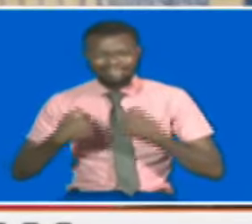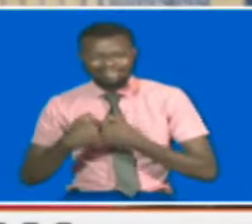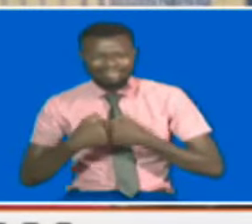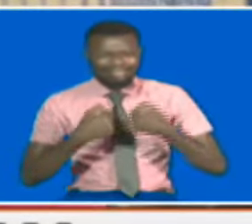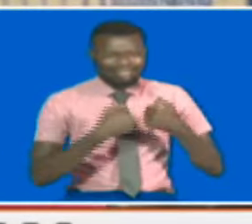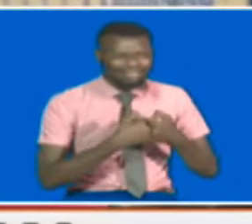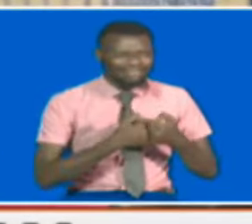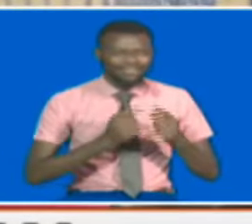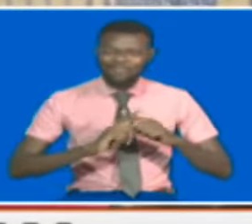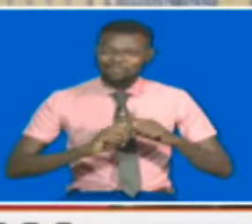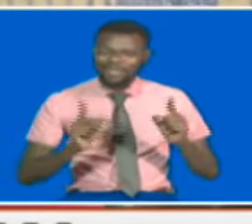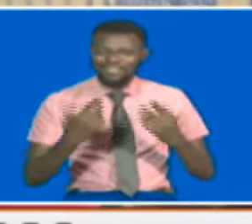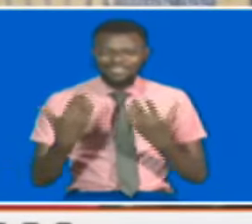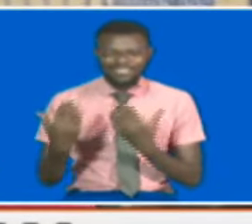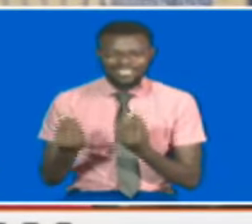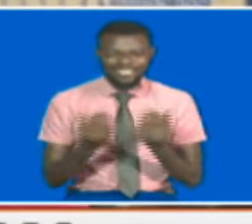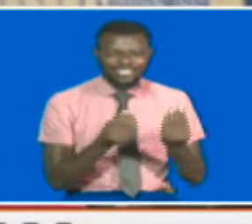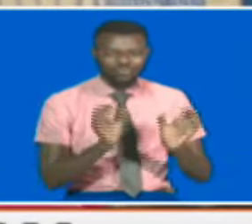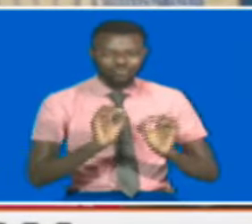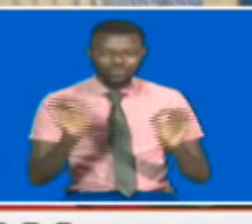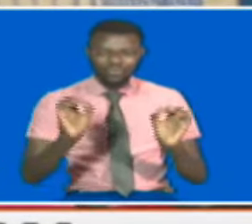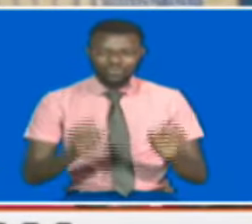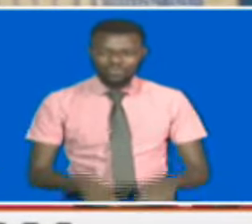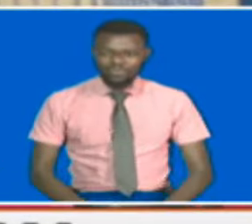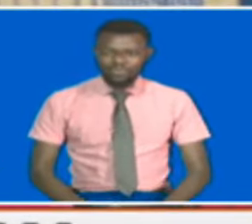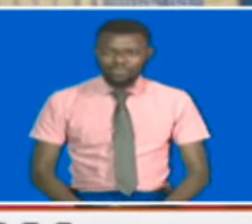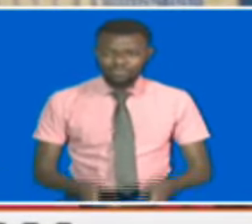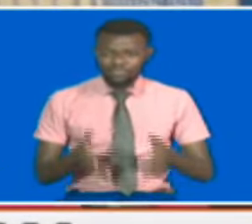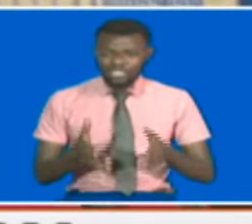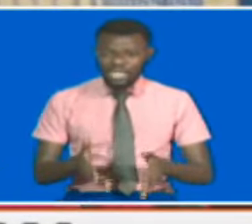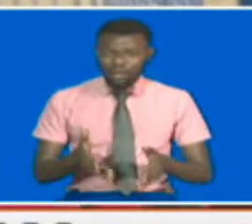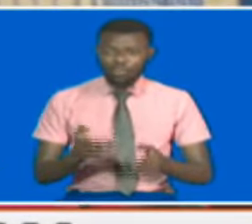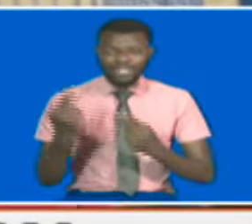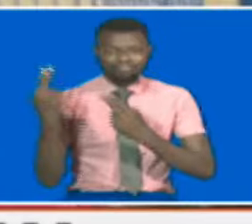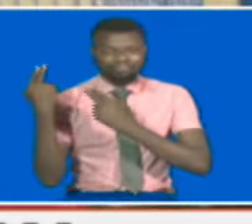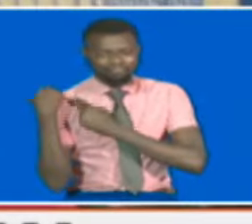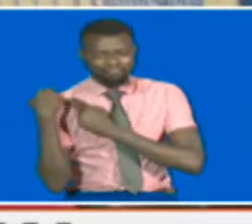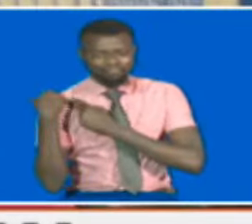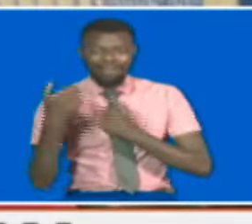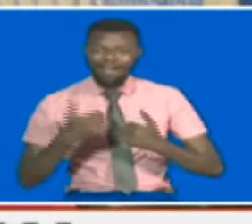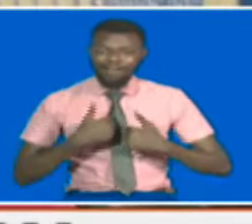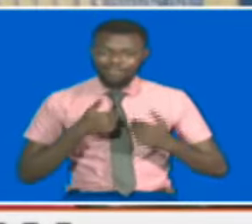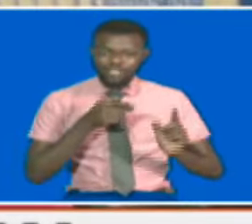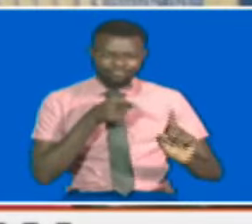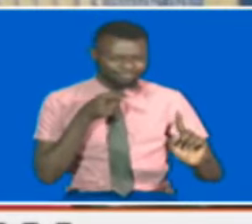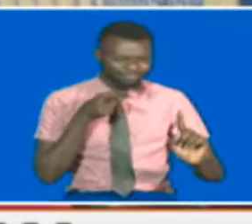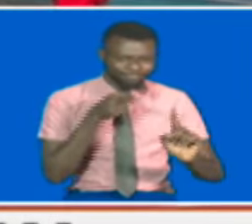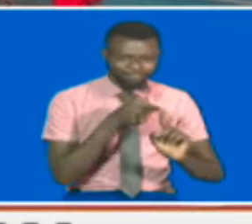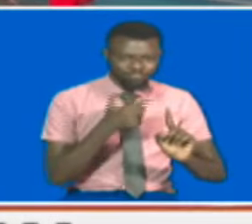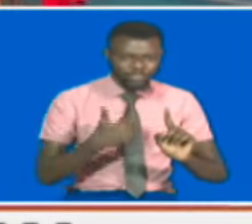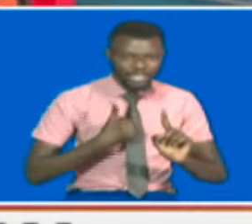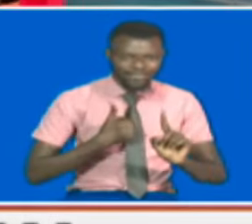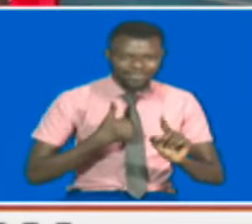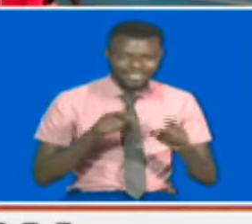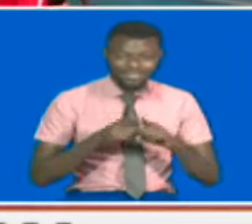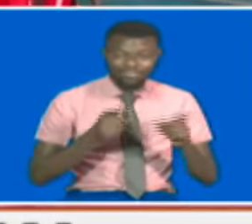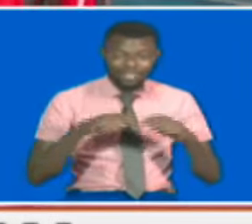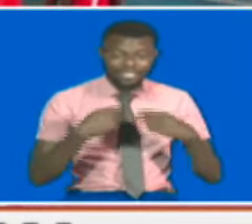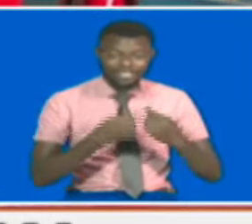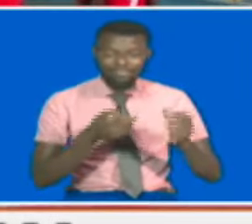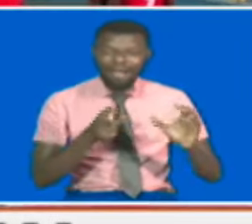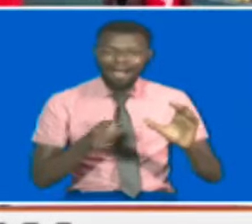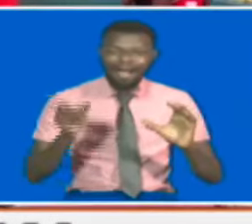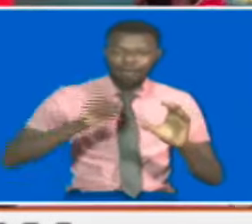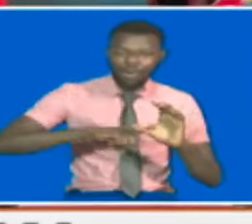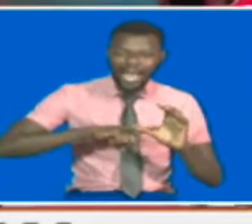down we know that we have a chip on our shoulder. We have a target on our heads, especially with the Angolans and also